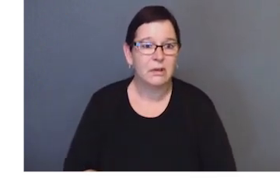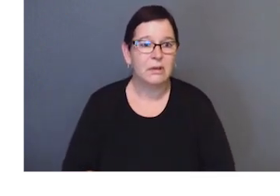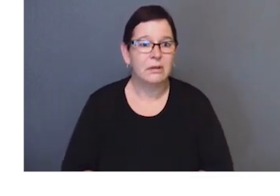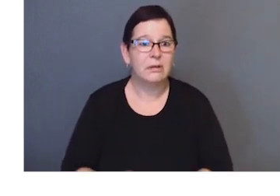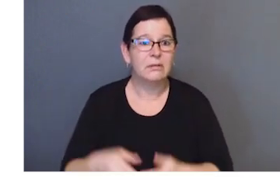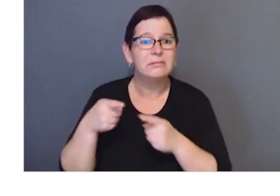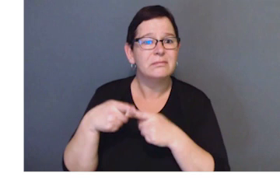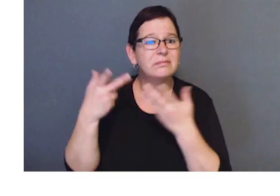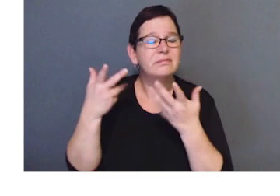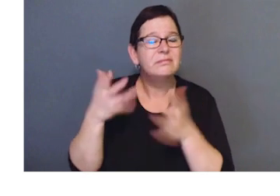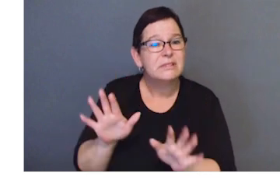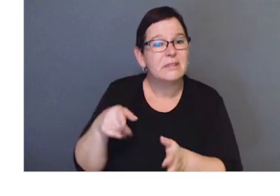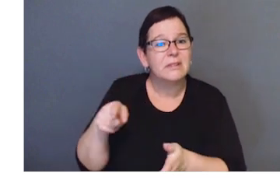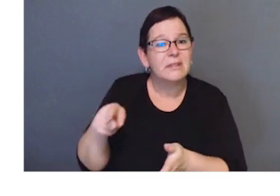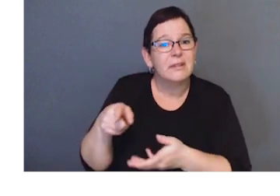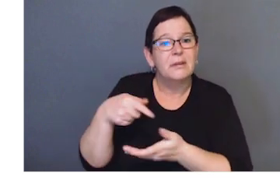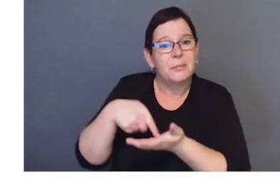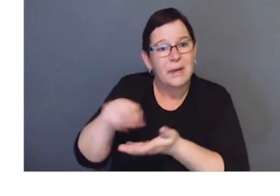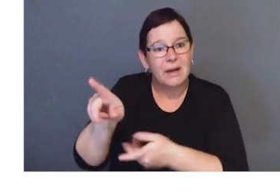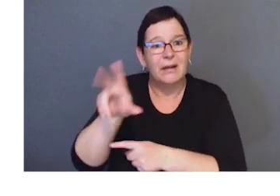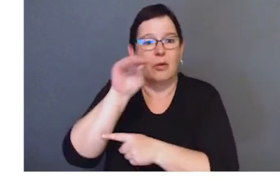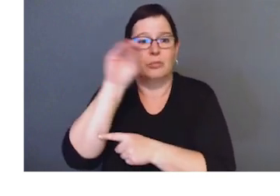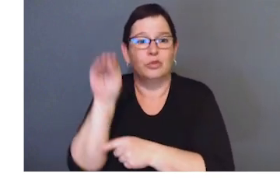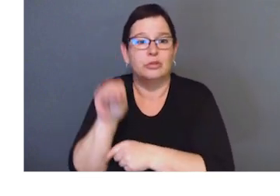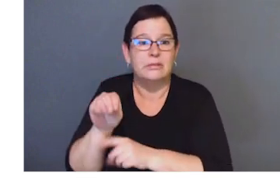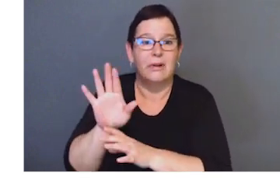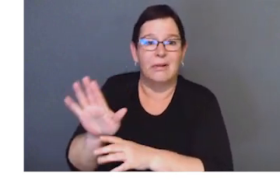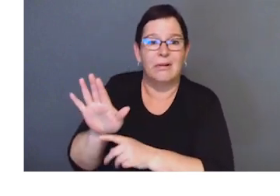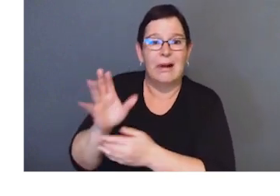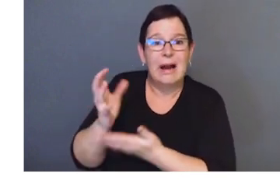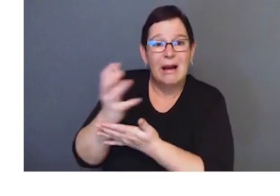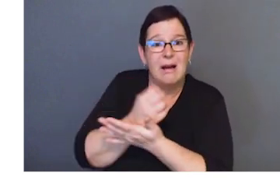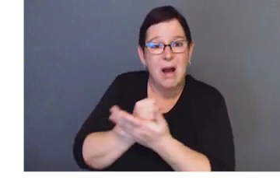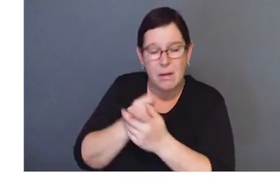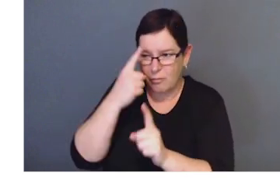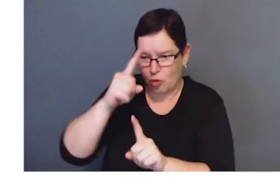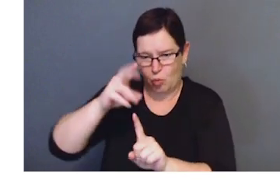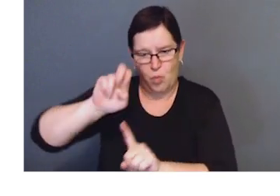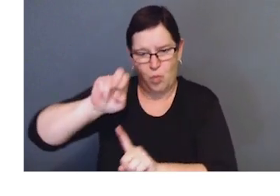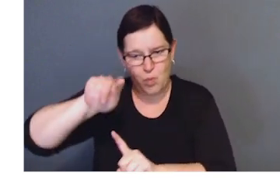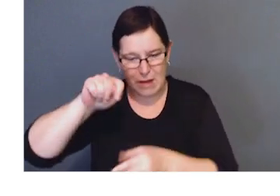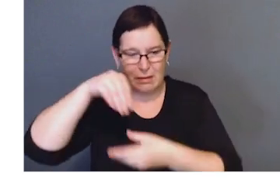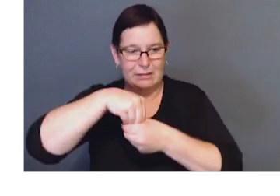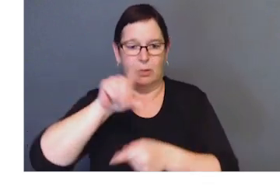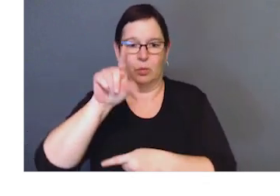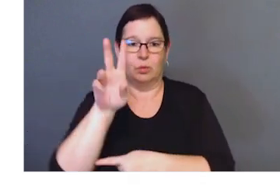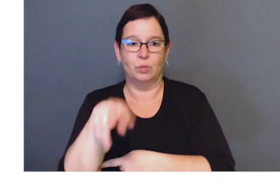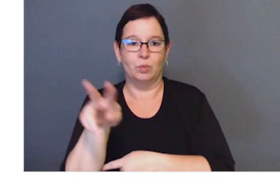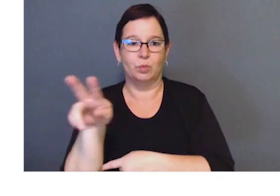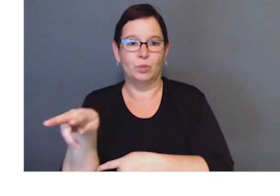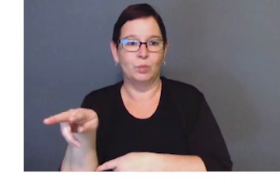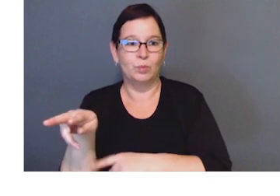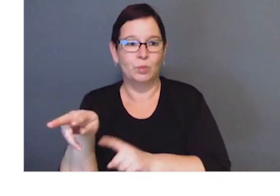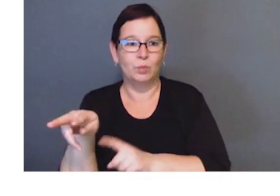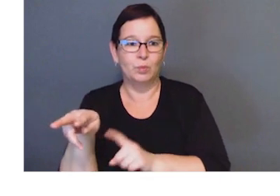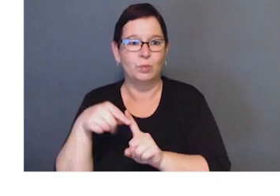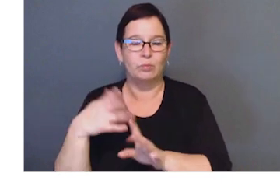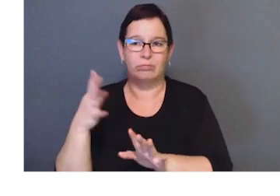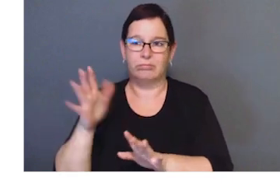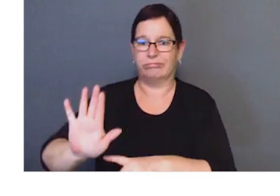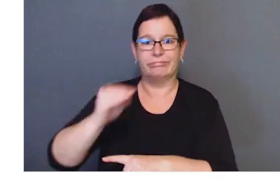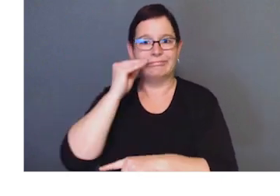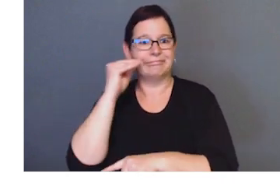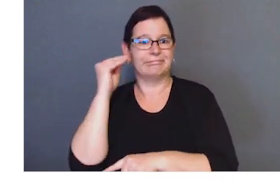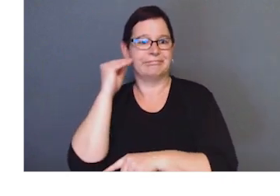of their 2021 adjusted family net income on rent in 2022 for their own principal residence in